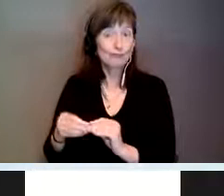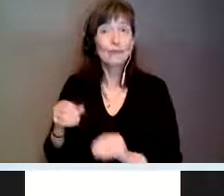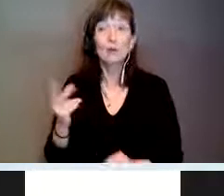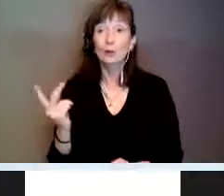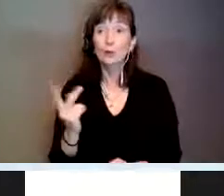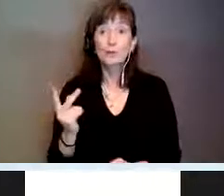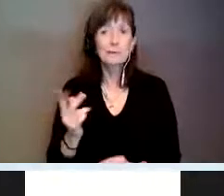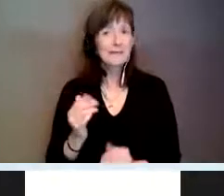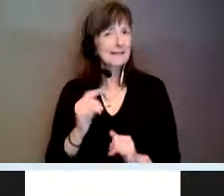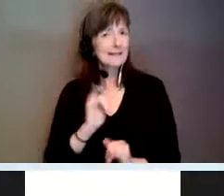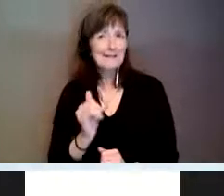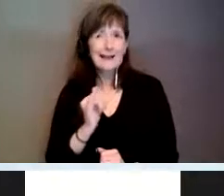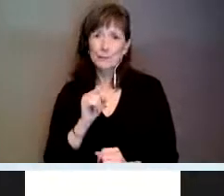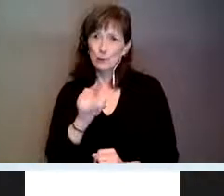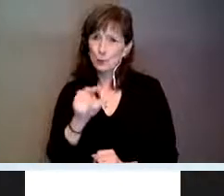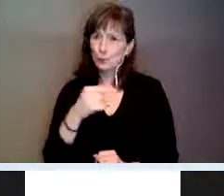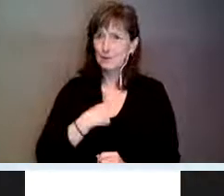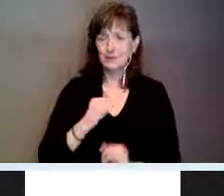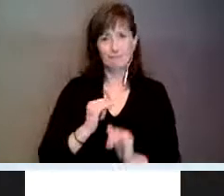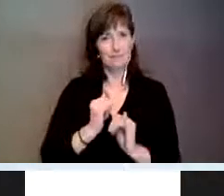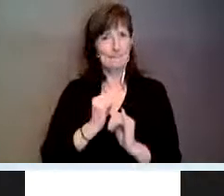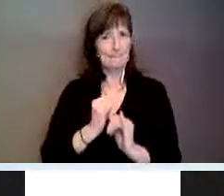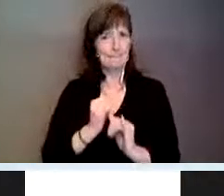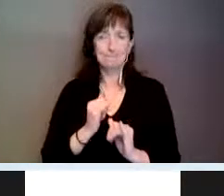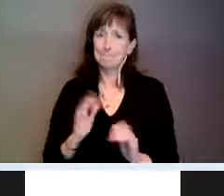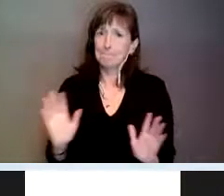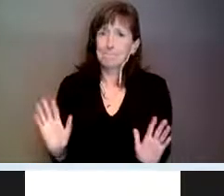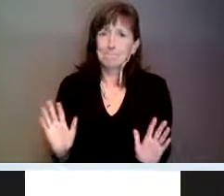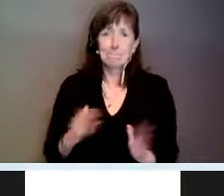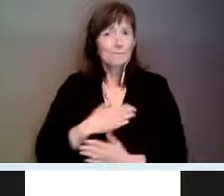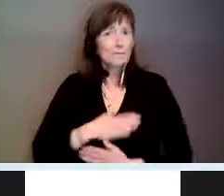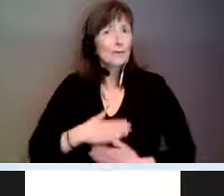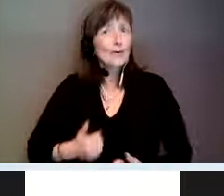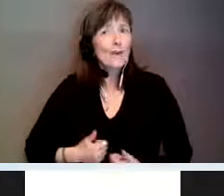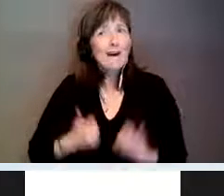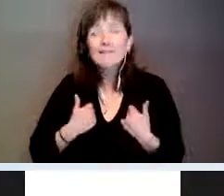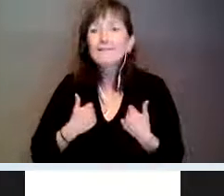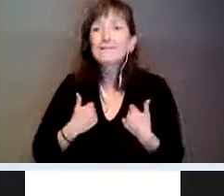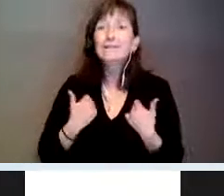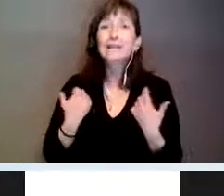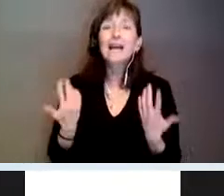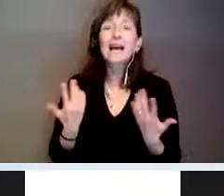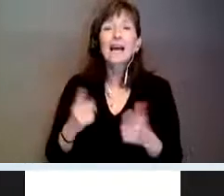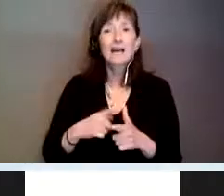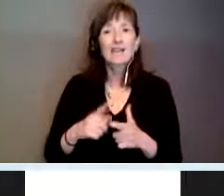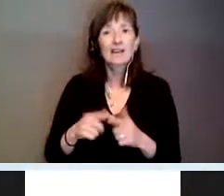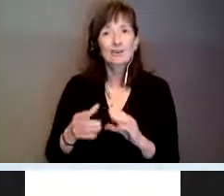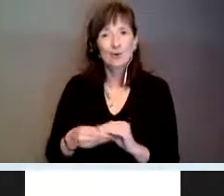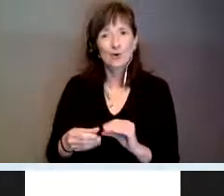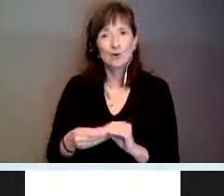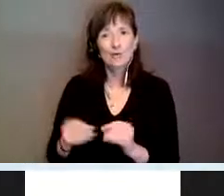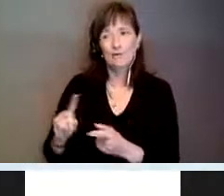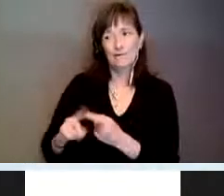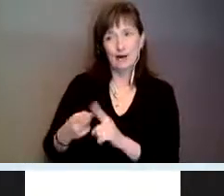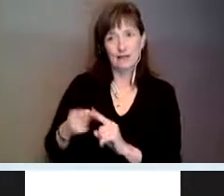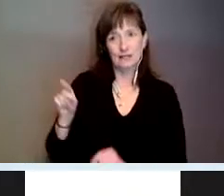the audience, who are enjoying their lives. And then they tell a story about their friend. And here you can